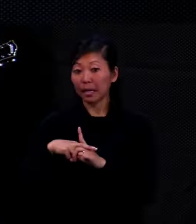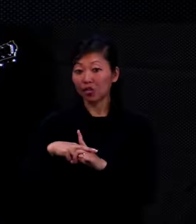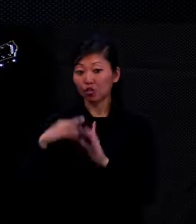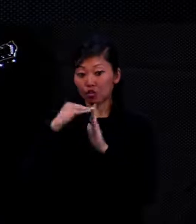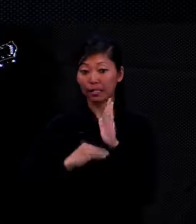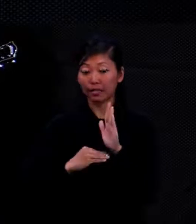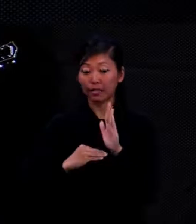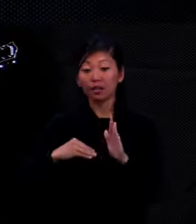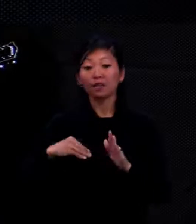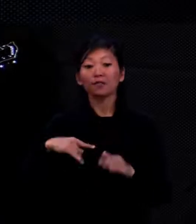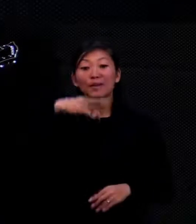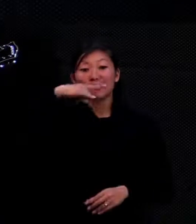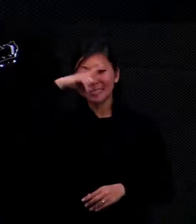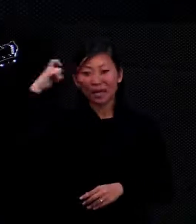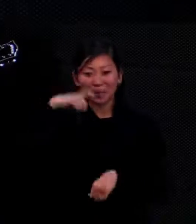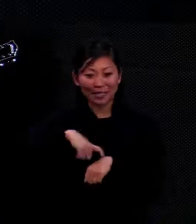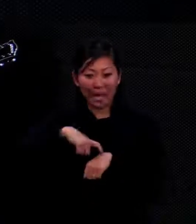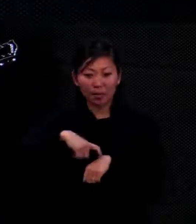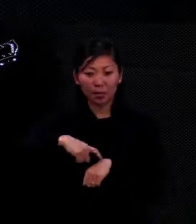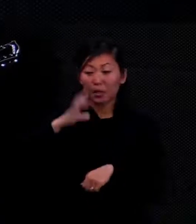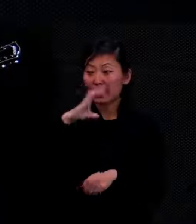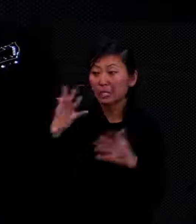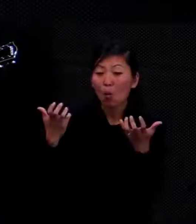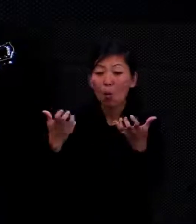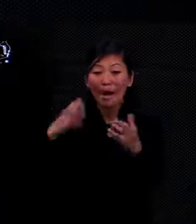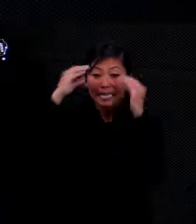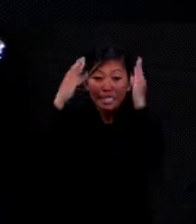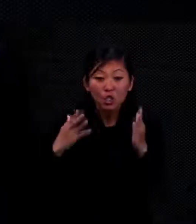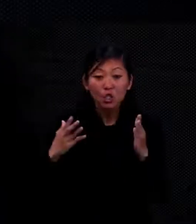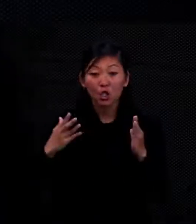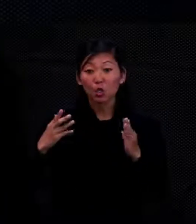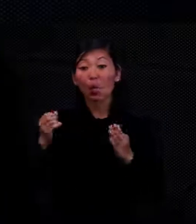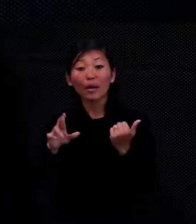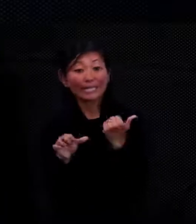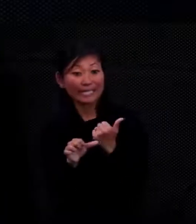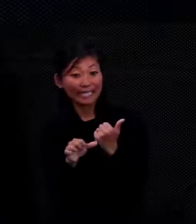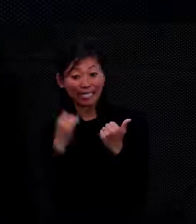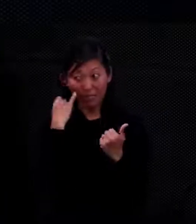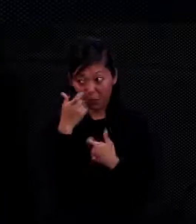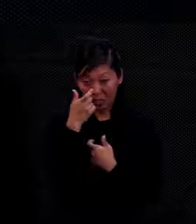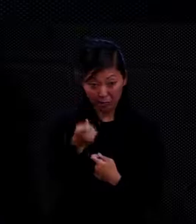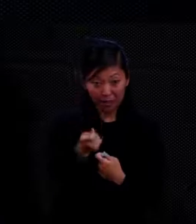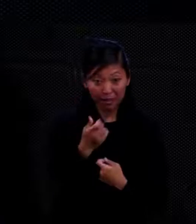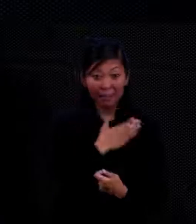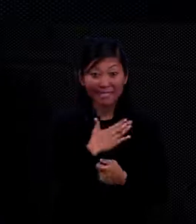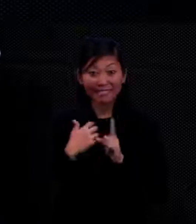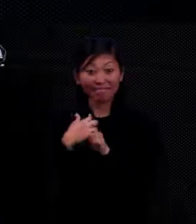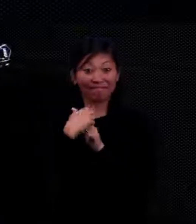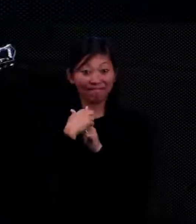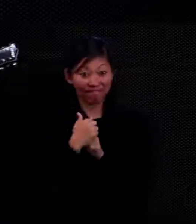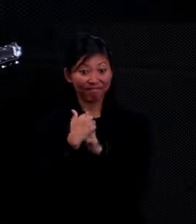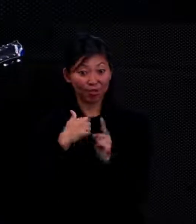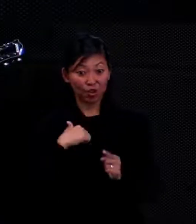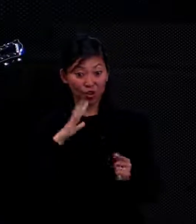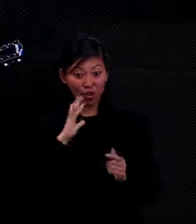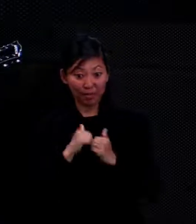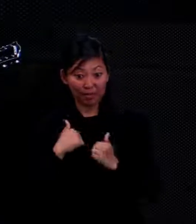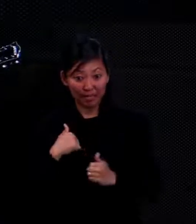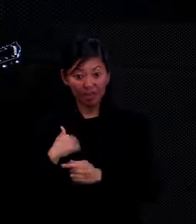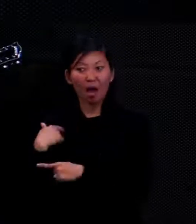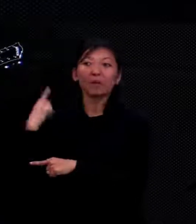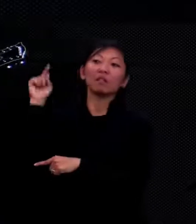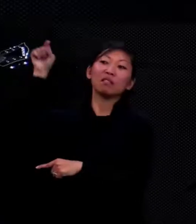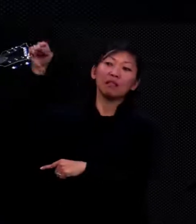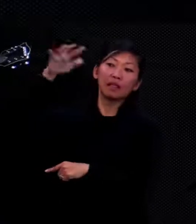team for the summer. We're looking for teachers and assistants. If you're interested, please come talk to me after. I'll be hanging out in the